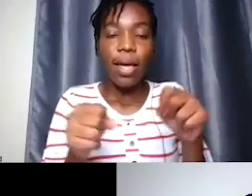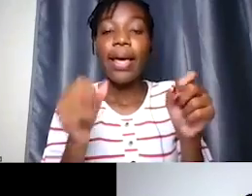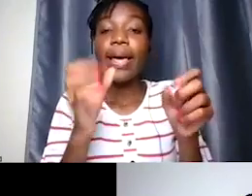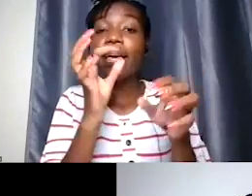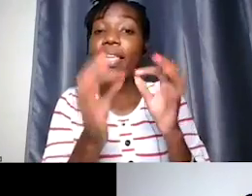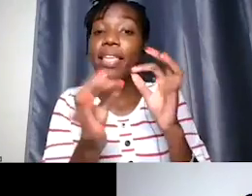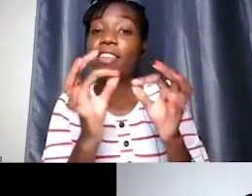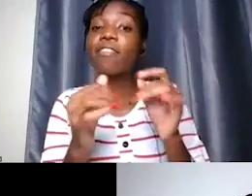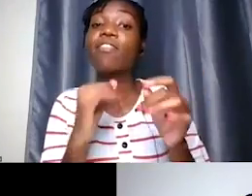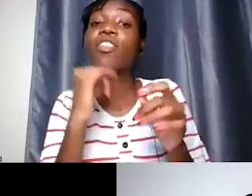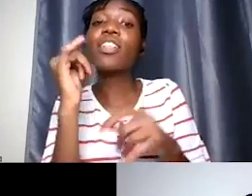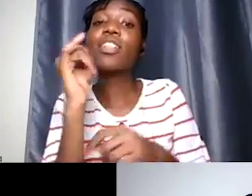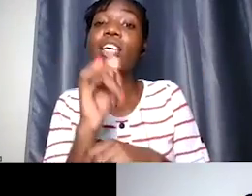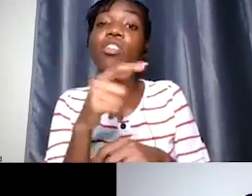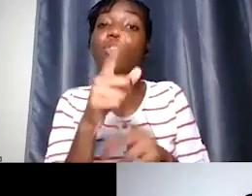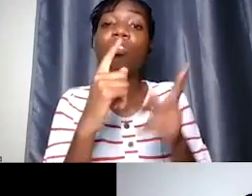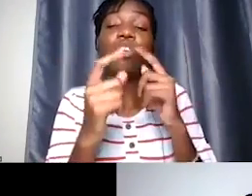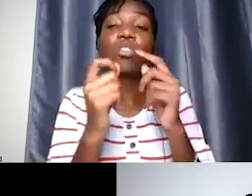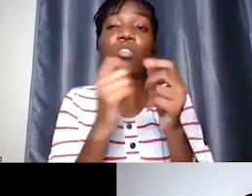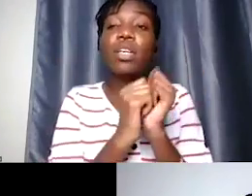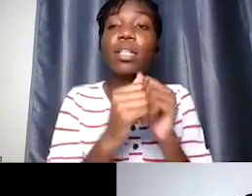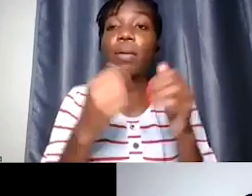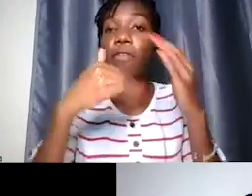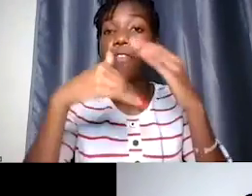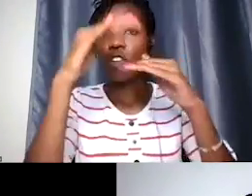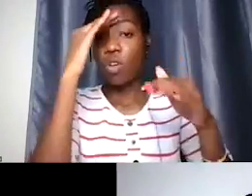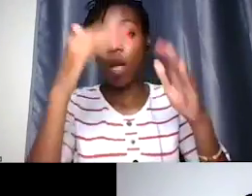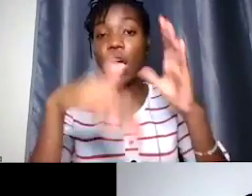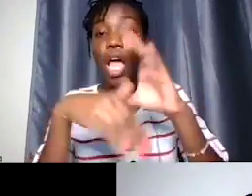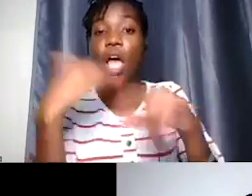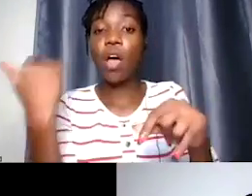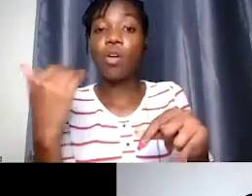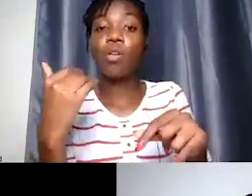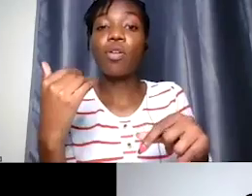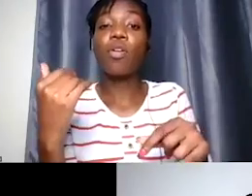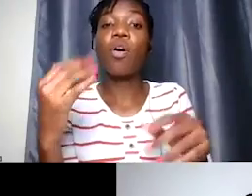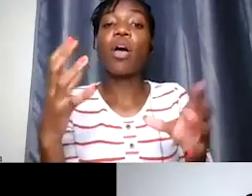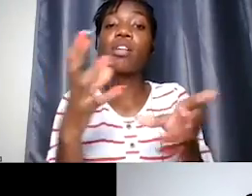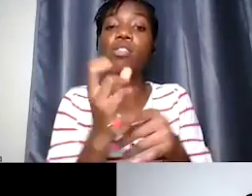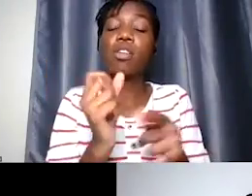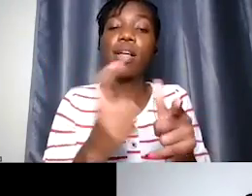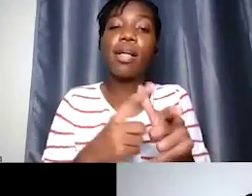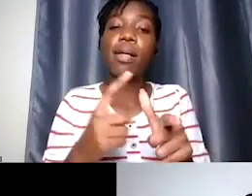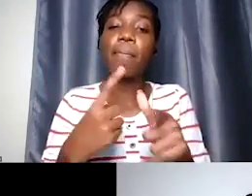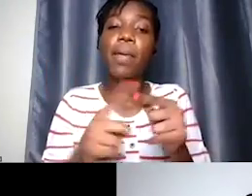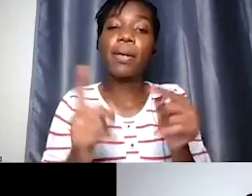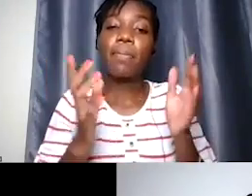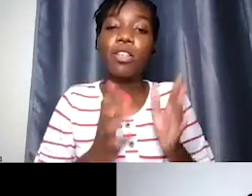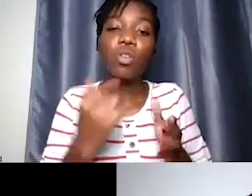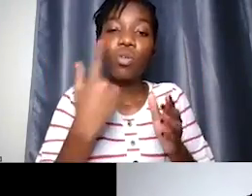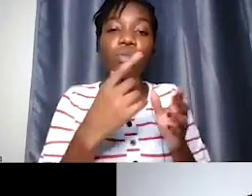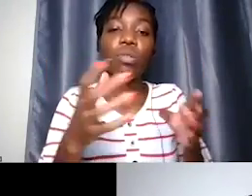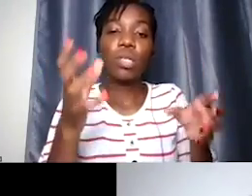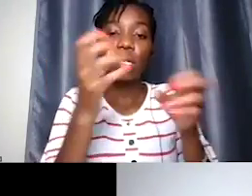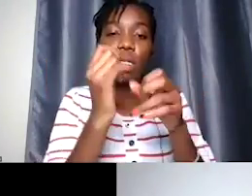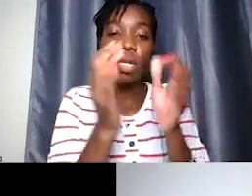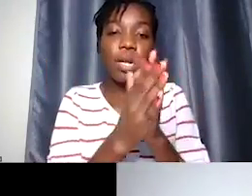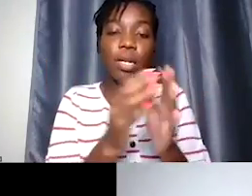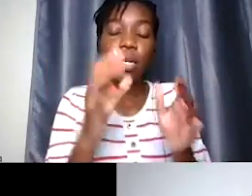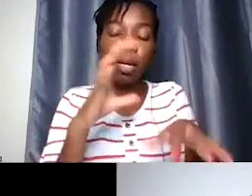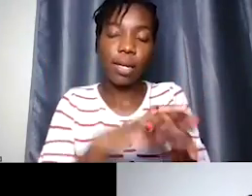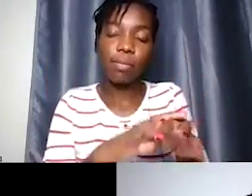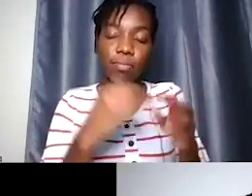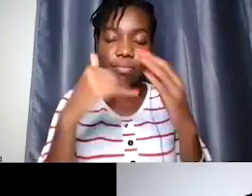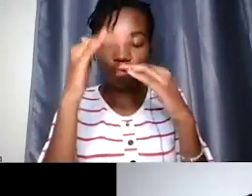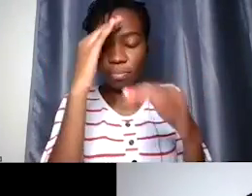is a professional outside your organization, but somebody that you can trust, and seek professional advice.